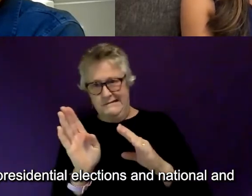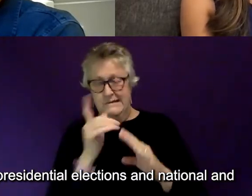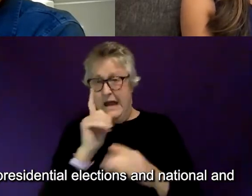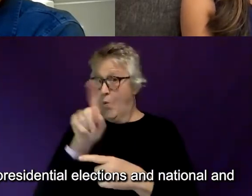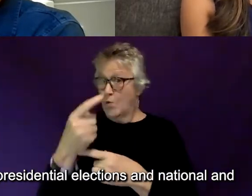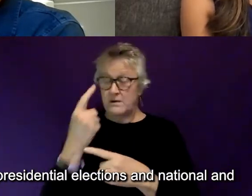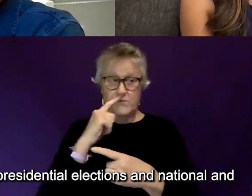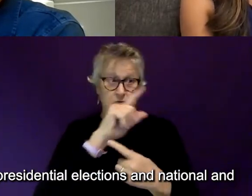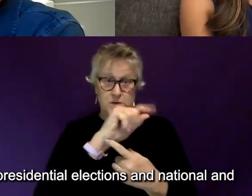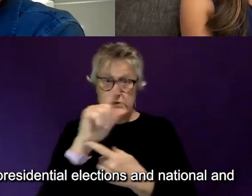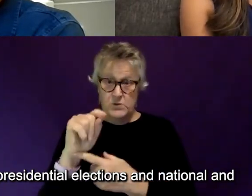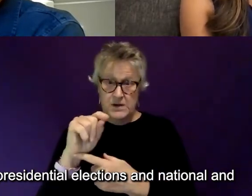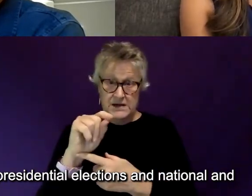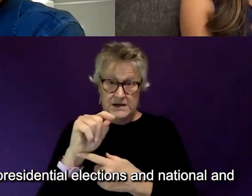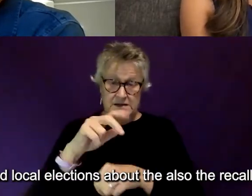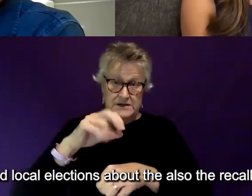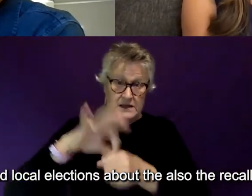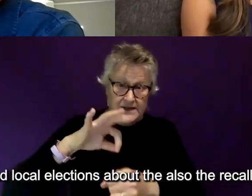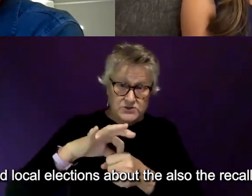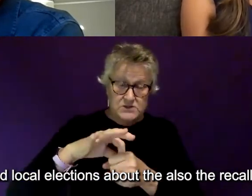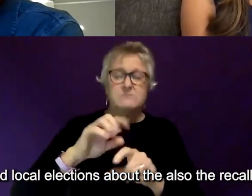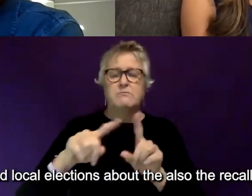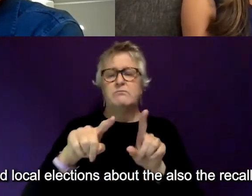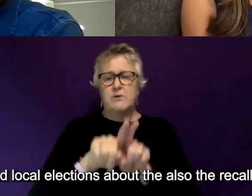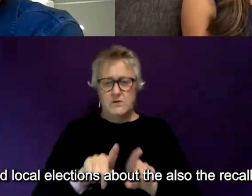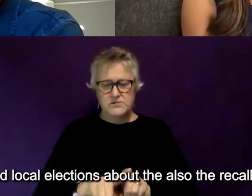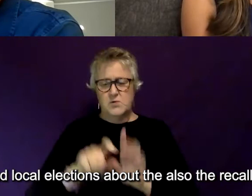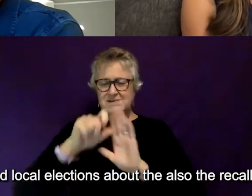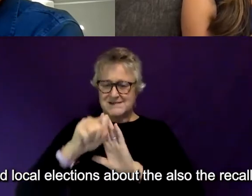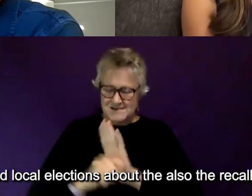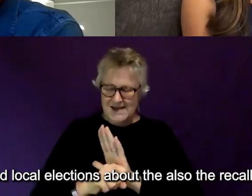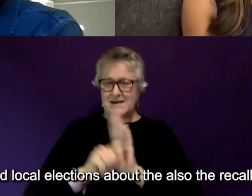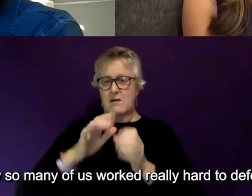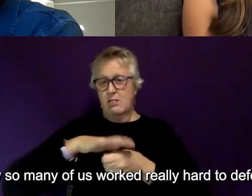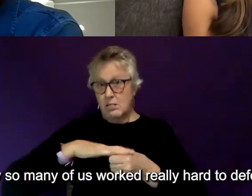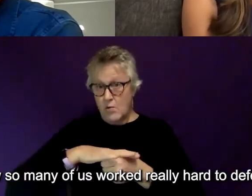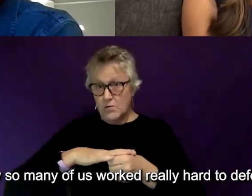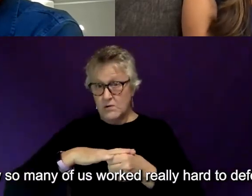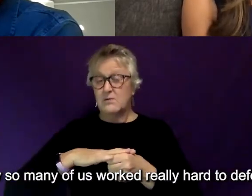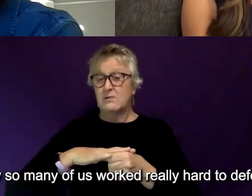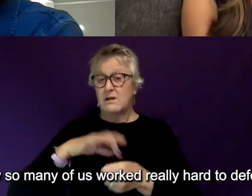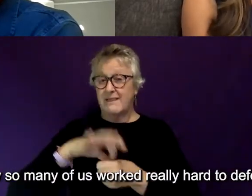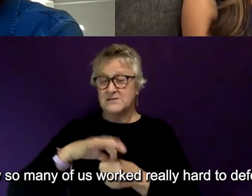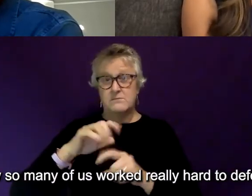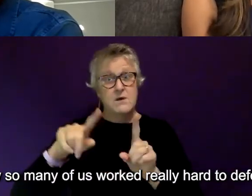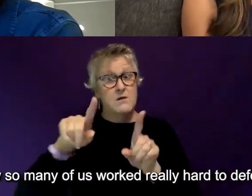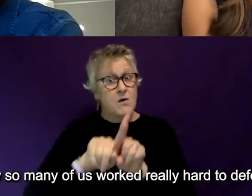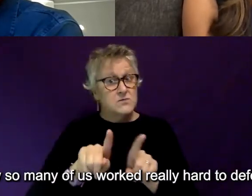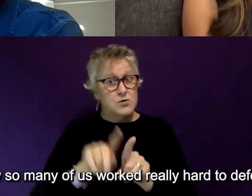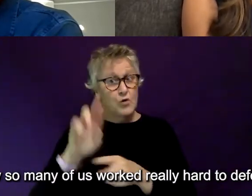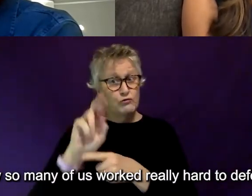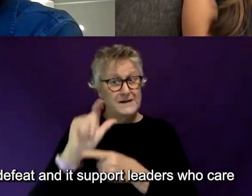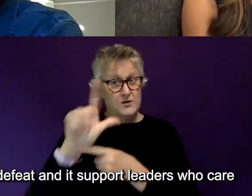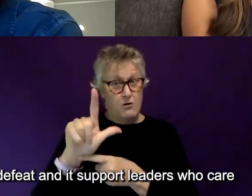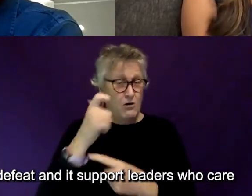elections and national, state, and local elections, but also the recall that I know so many of us work